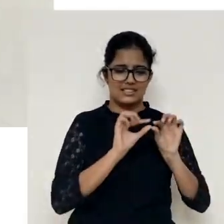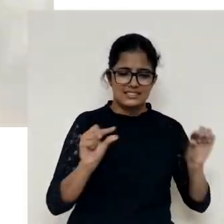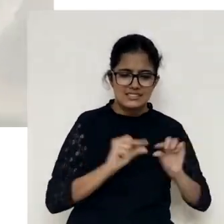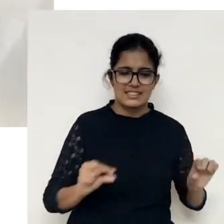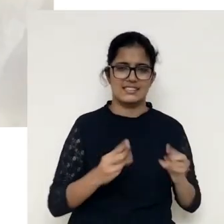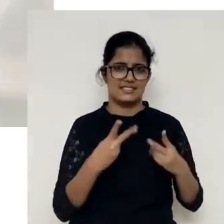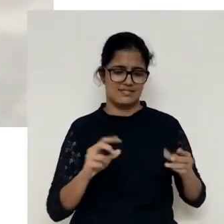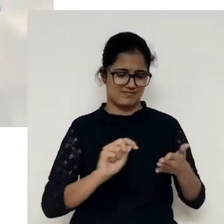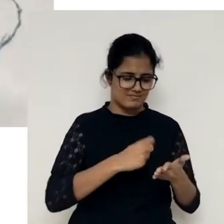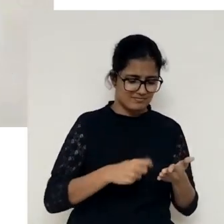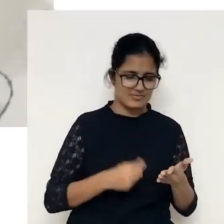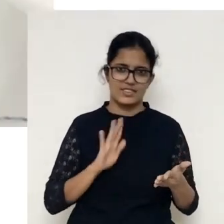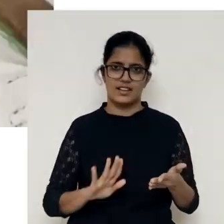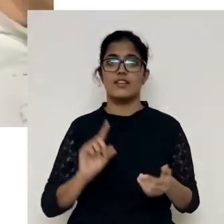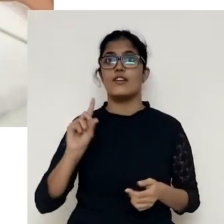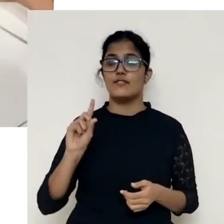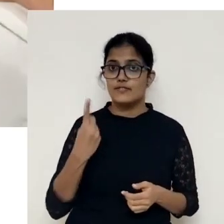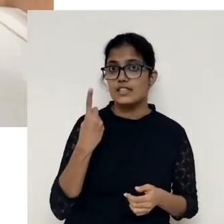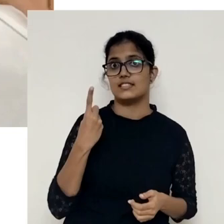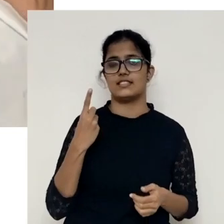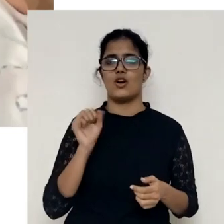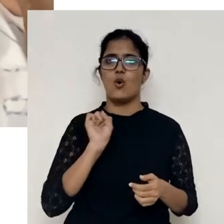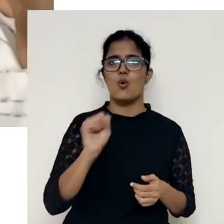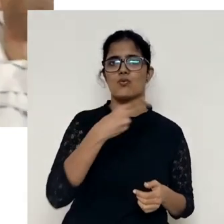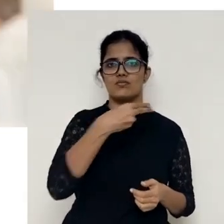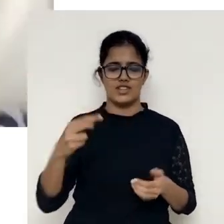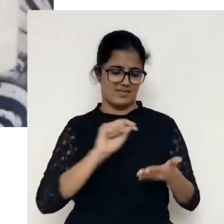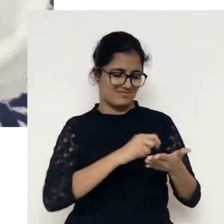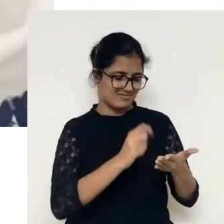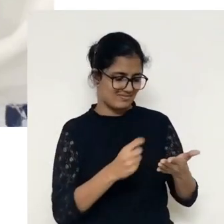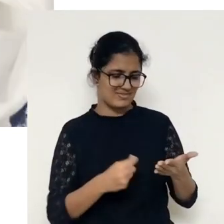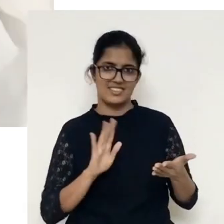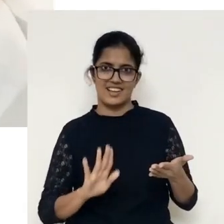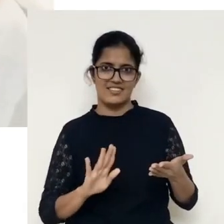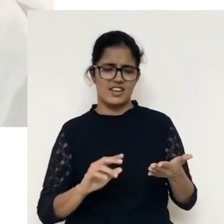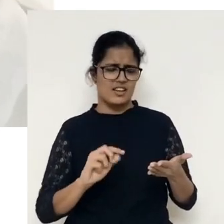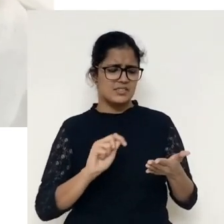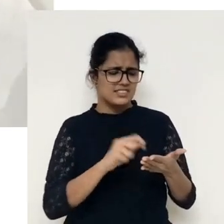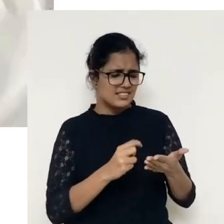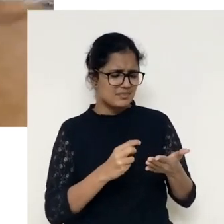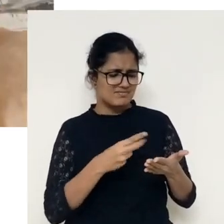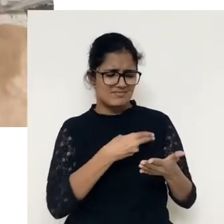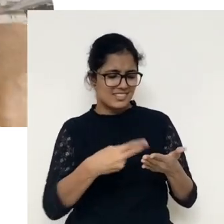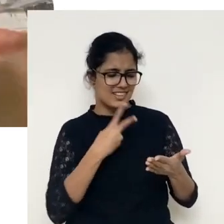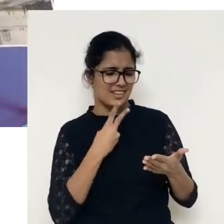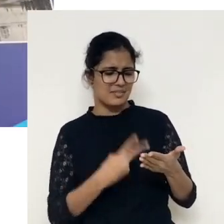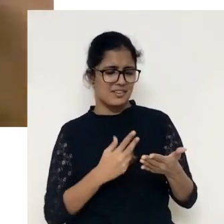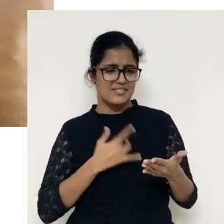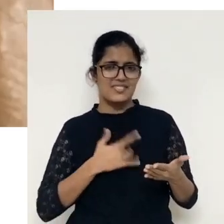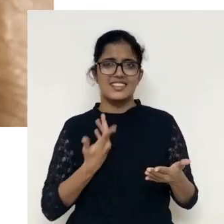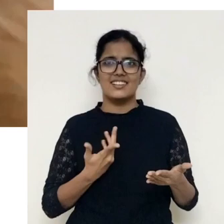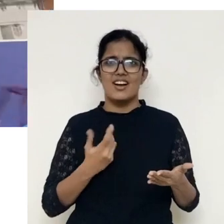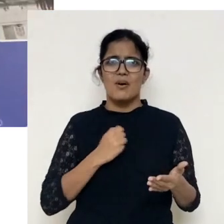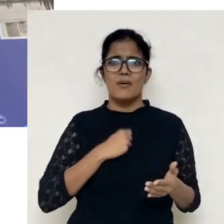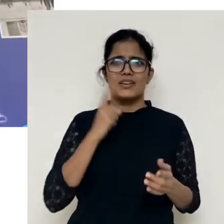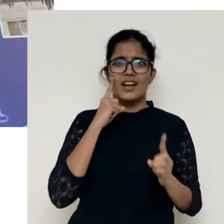We've started with stitching their own name. The moment they start stitching, they see their name and then